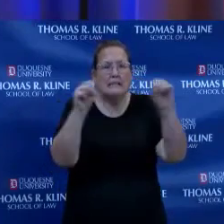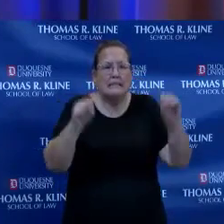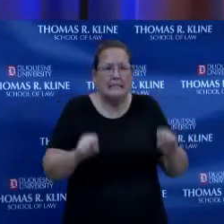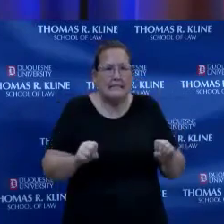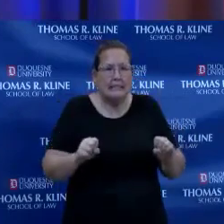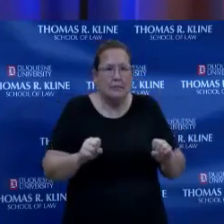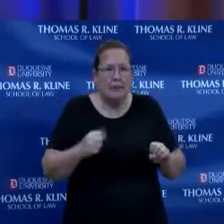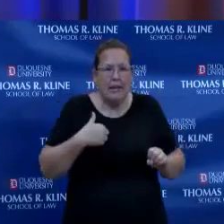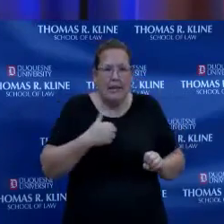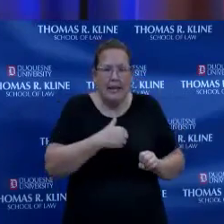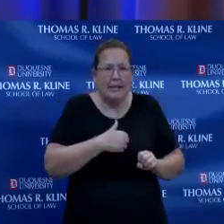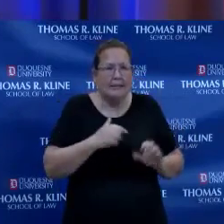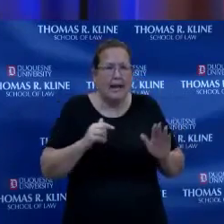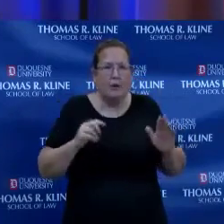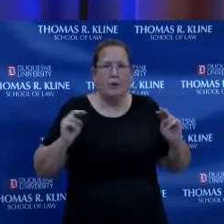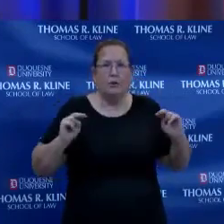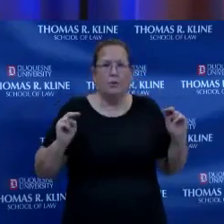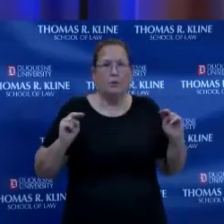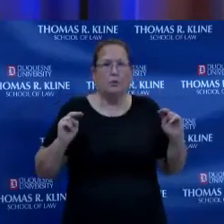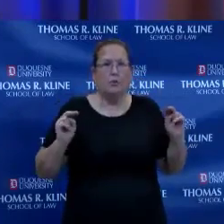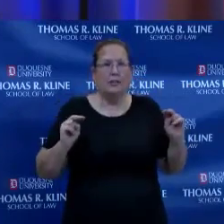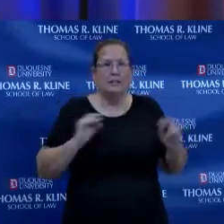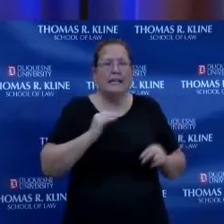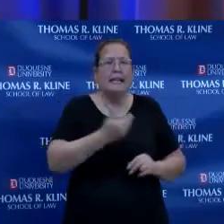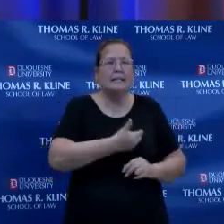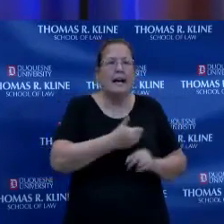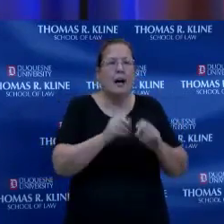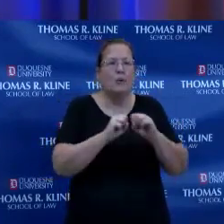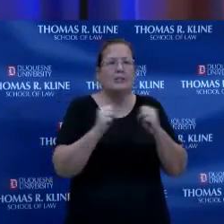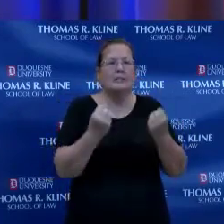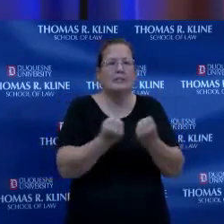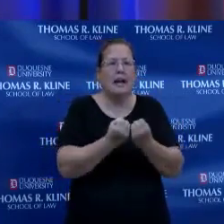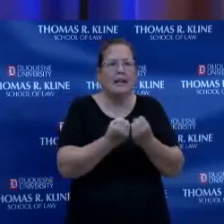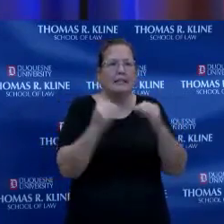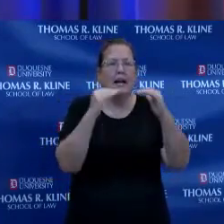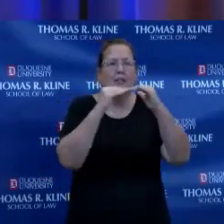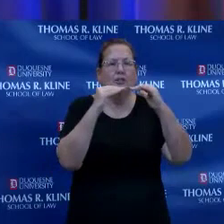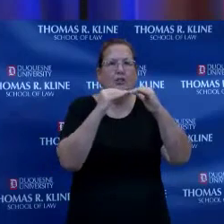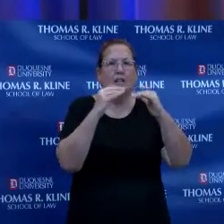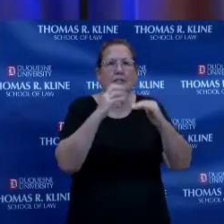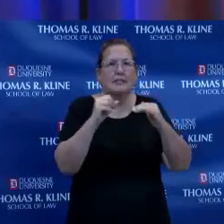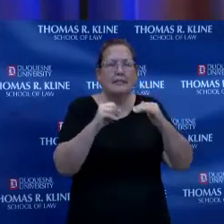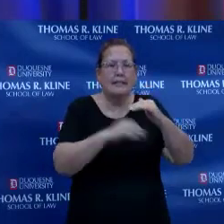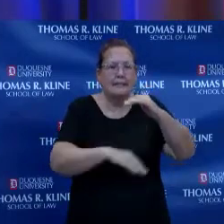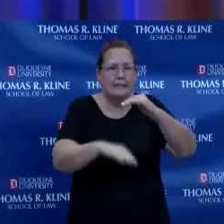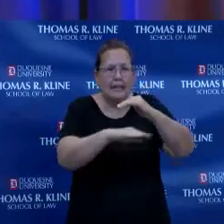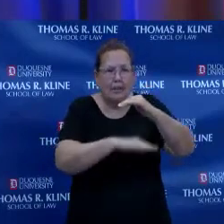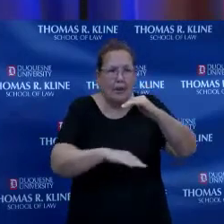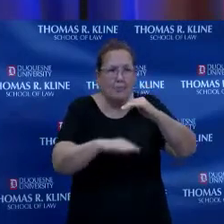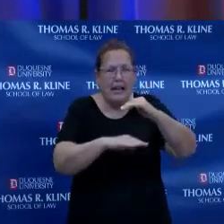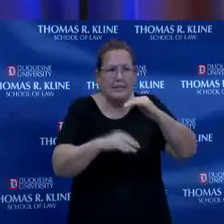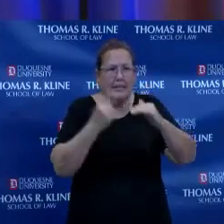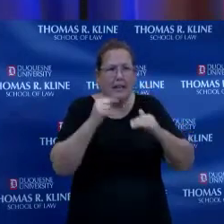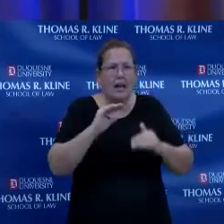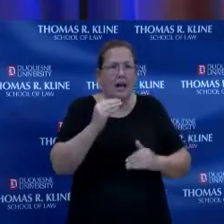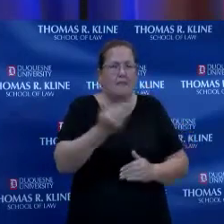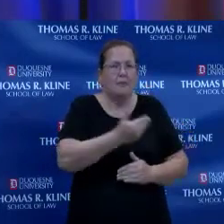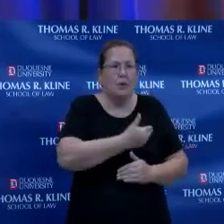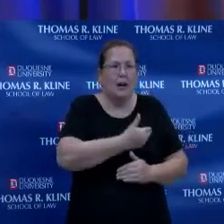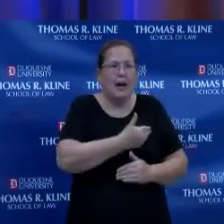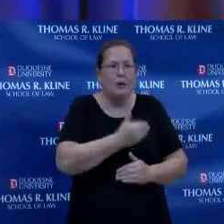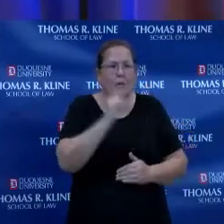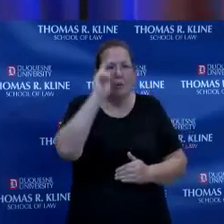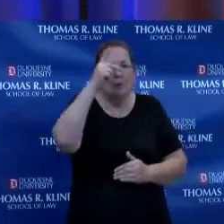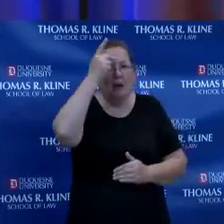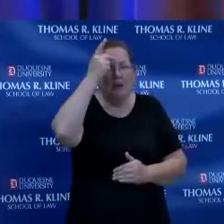is our system of laws and civil society. Justice is fundamental to our democracy. Duquesne